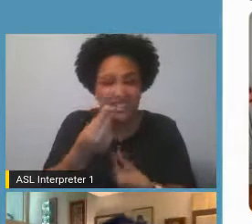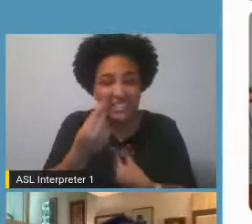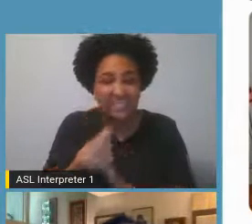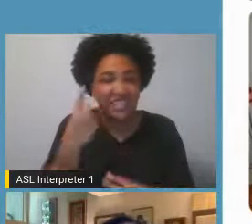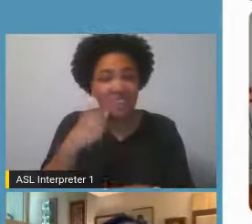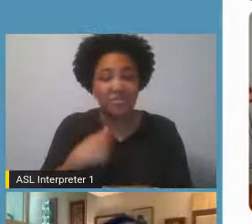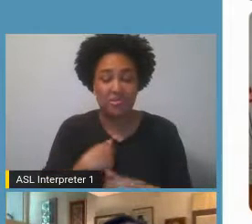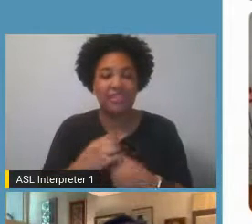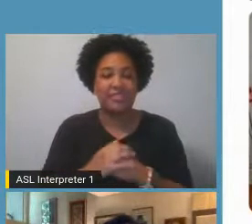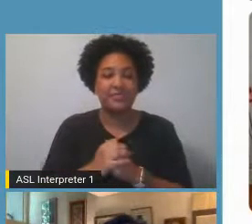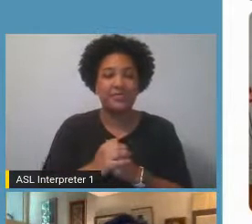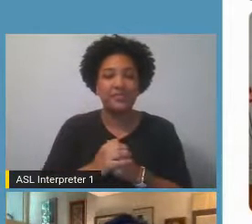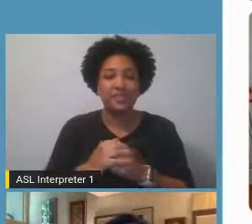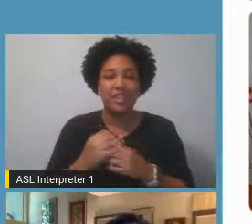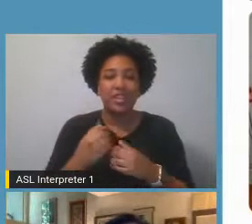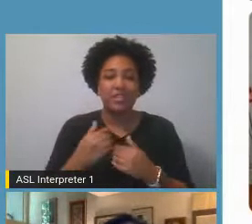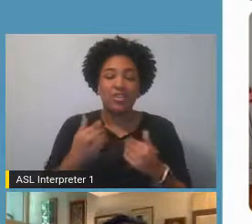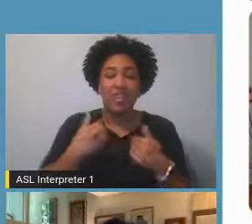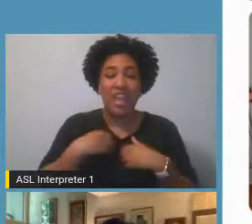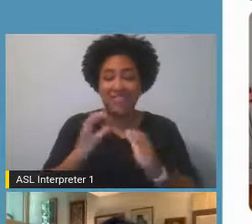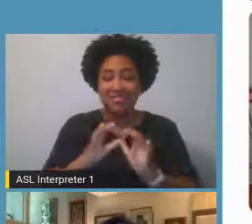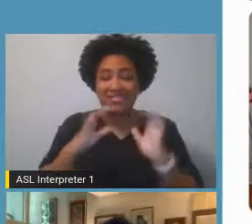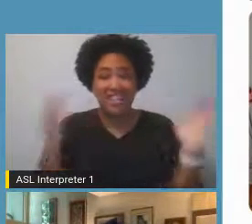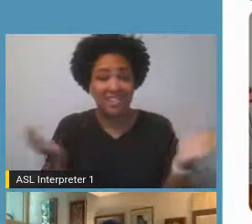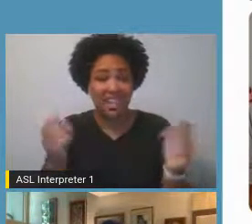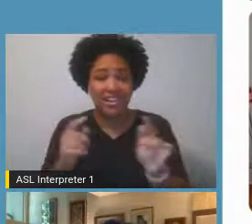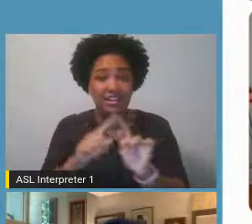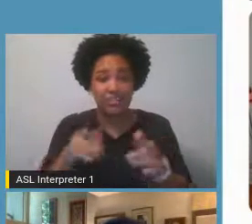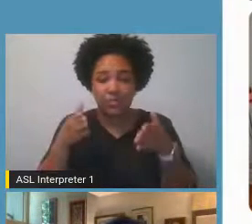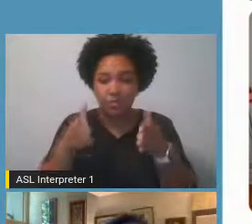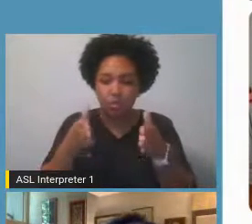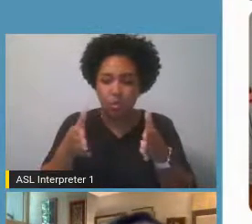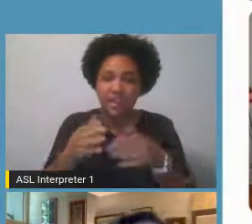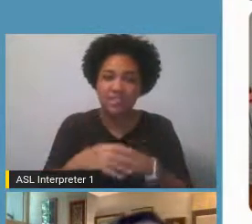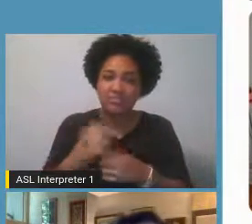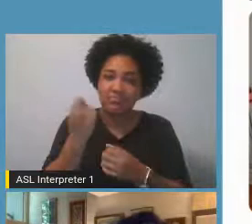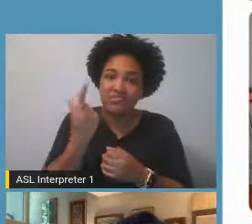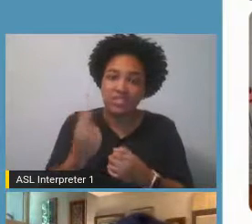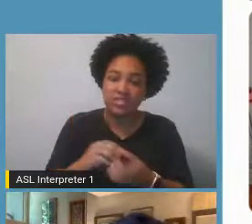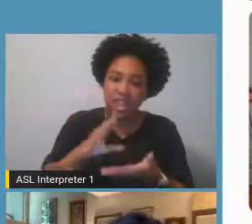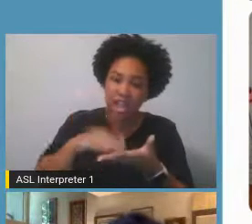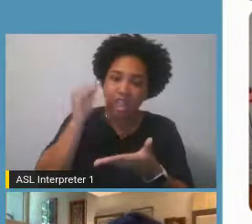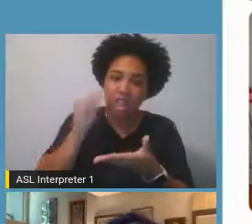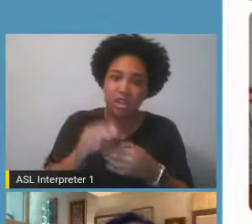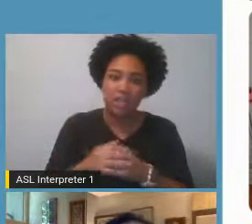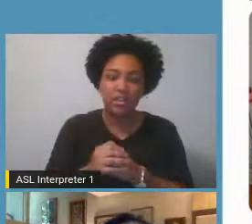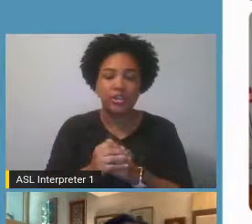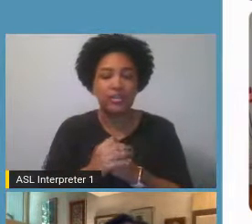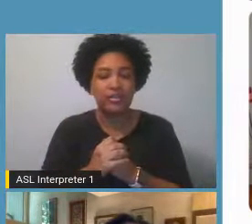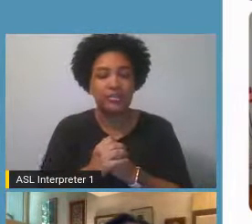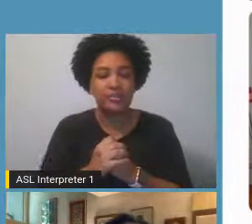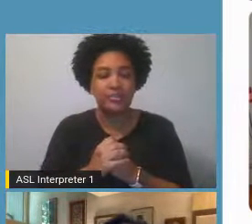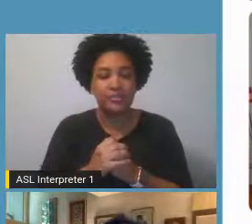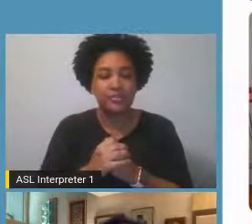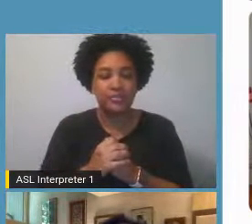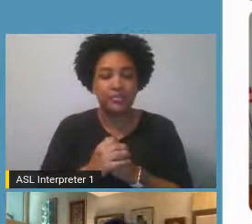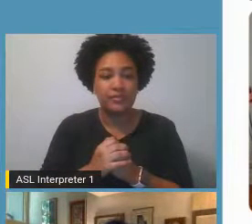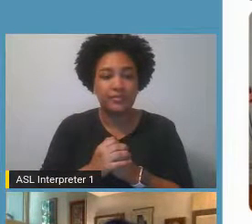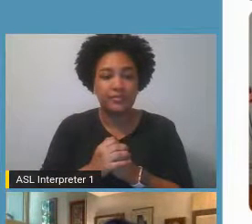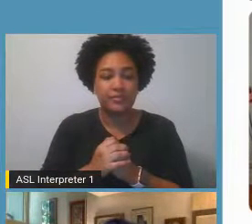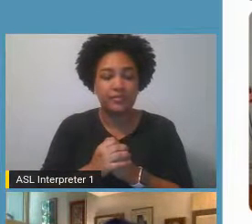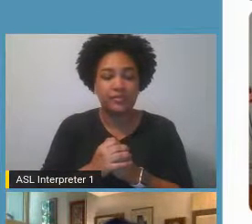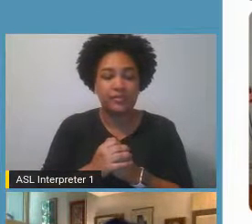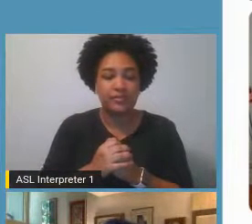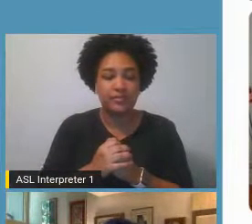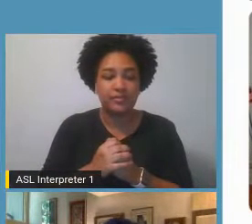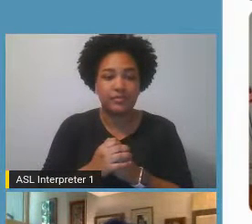again, open source resources where Google has partnered with 2,000 institutions and you can take a